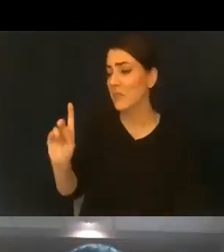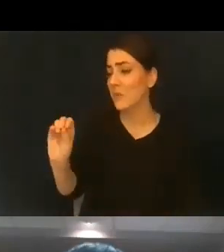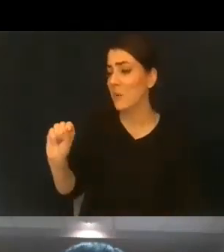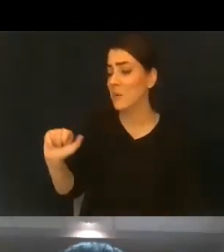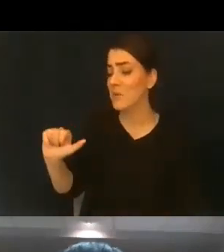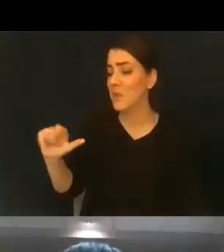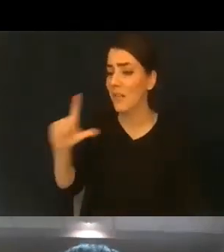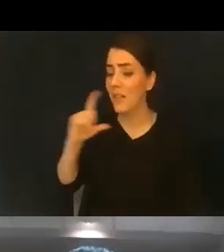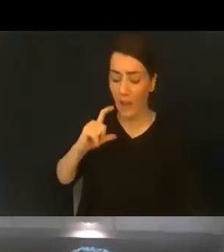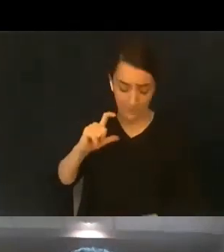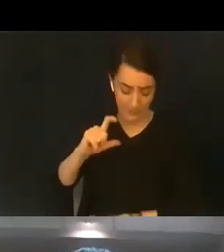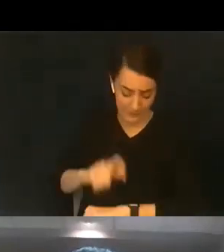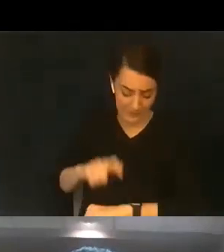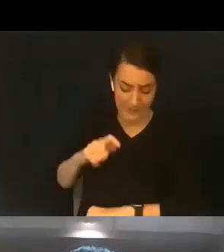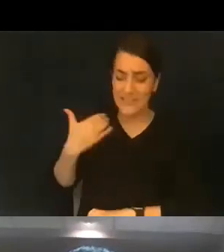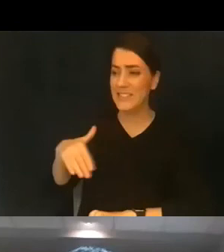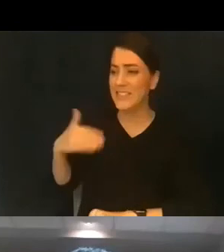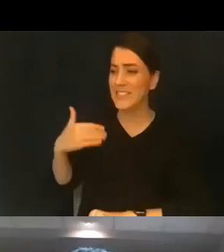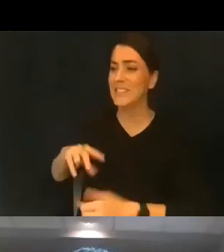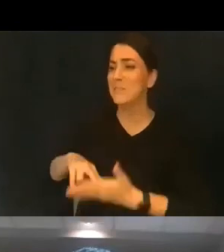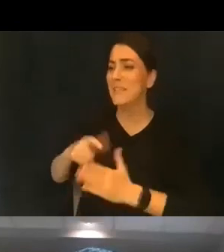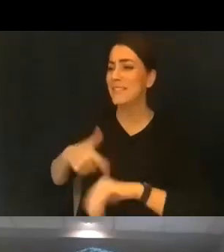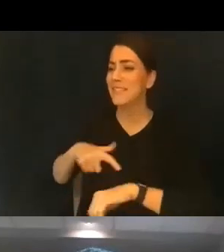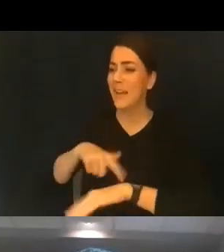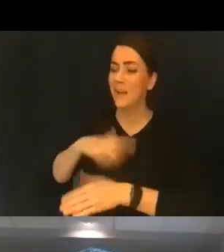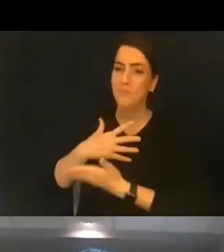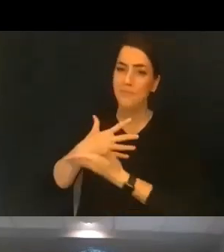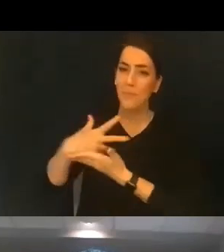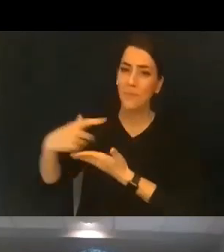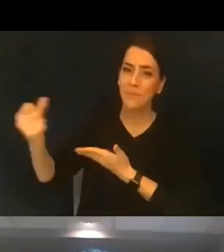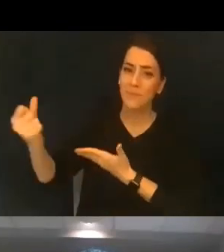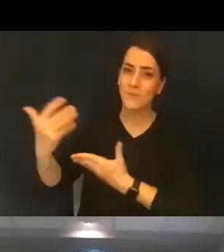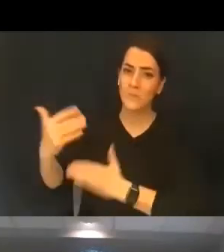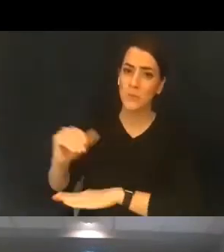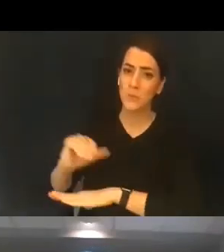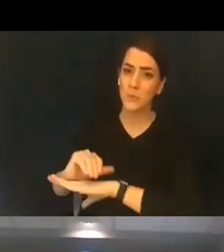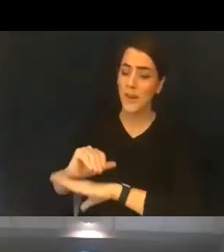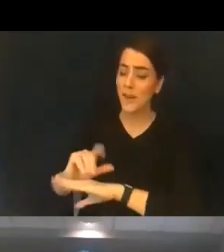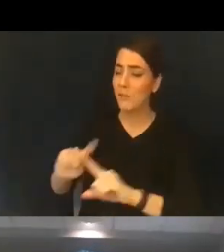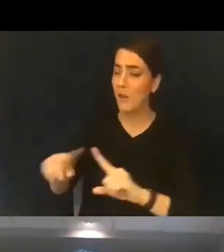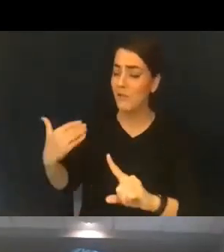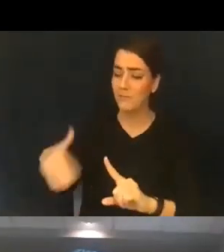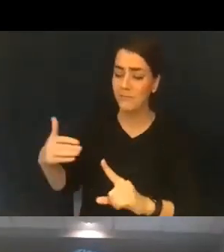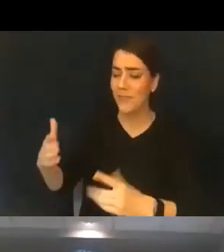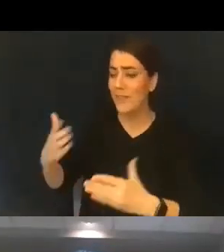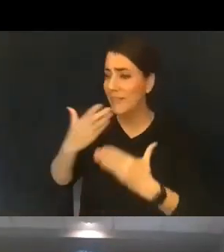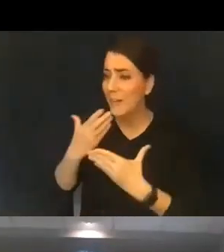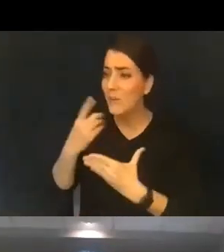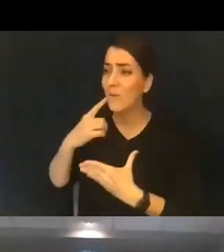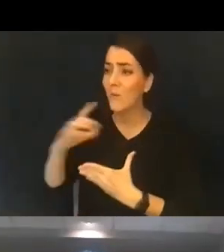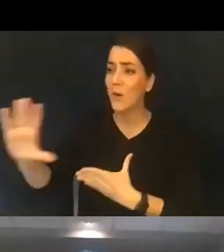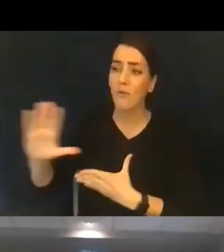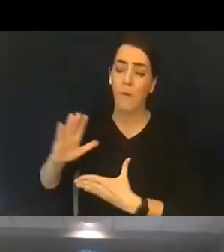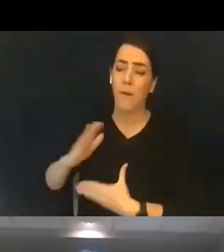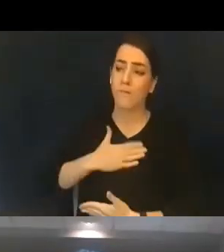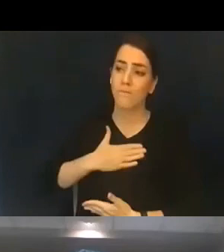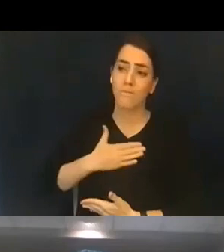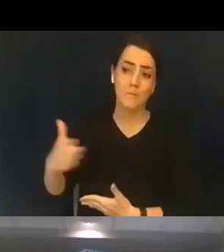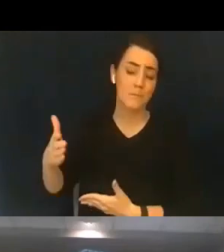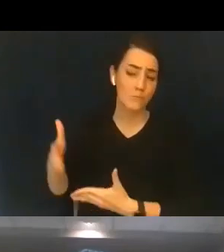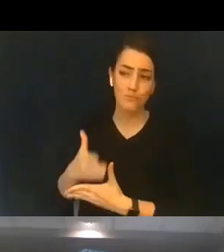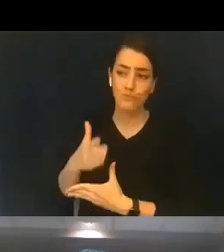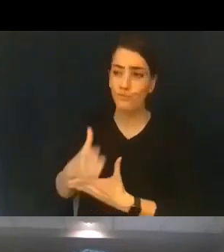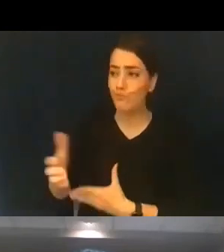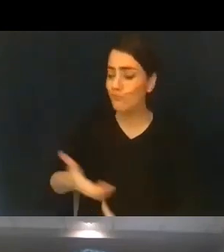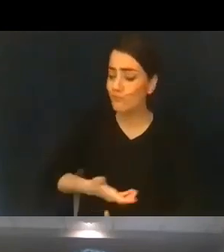this has flown by for me and has just been a fantastic, a fascinating conversation. And so, again, for me